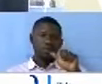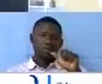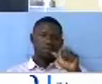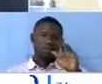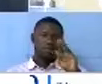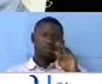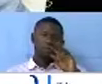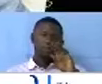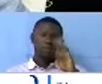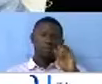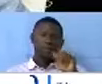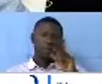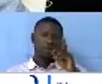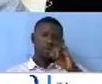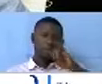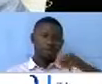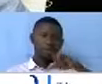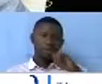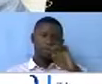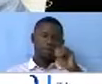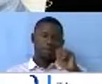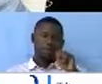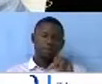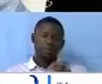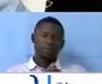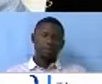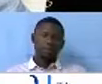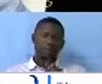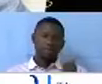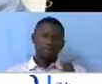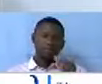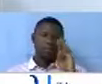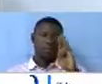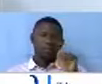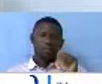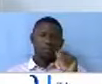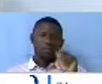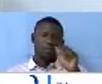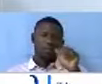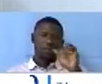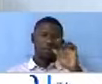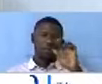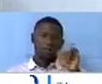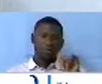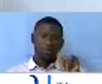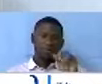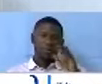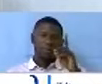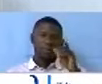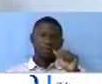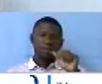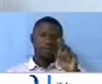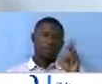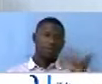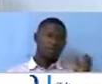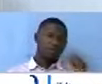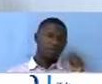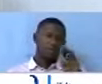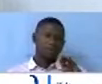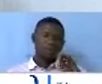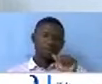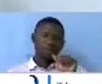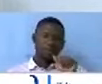Excuse me. And Bakary Dahaba. Bakary Dahaba. Let me just give a statement here concerning one of